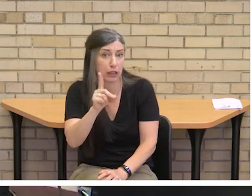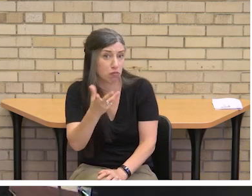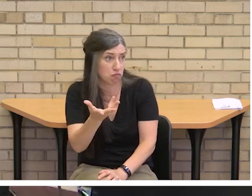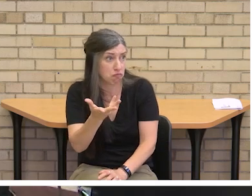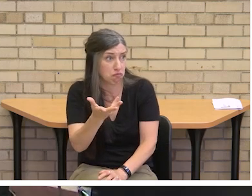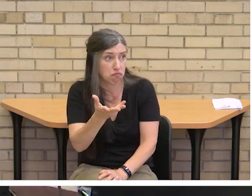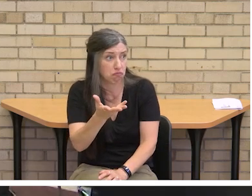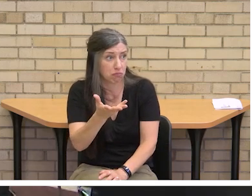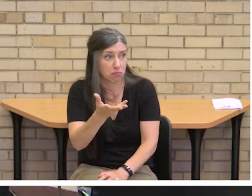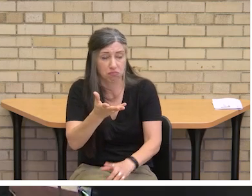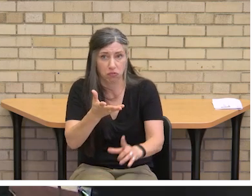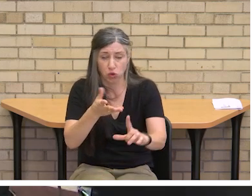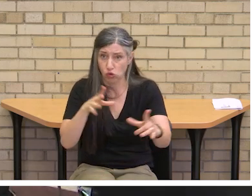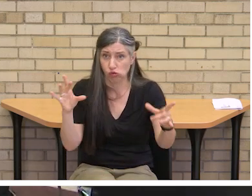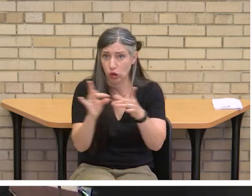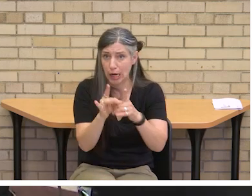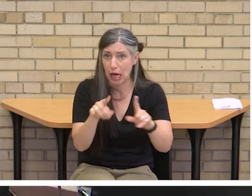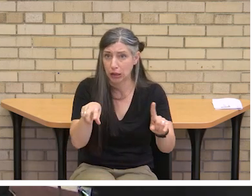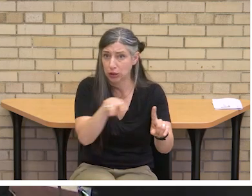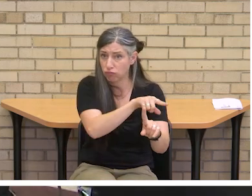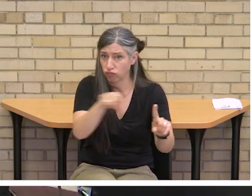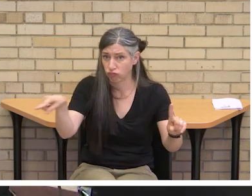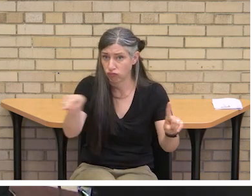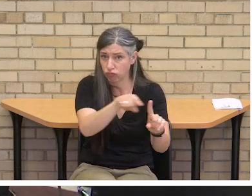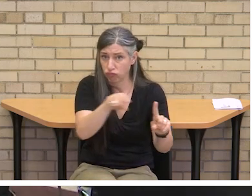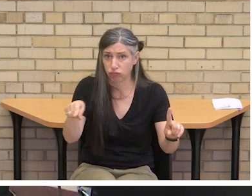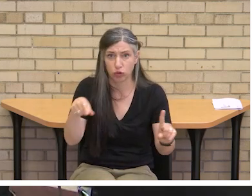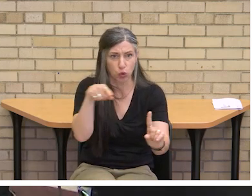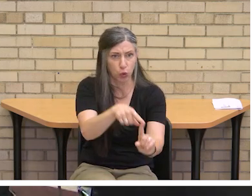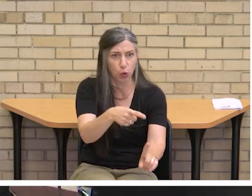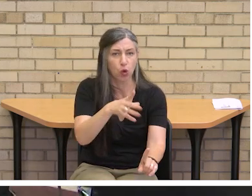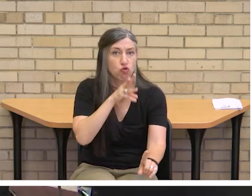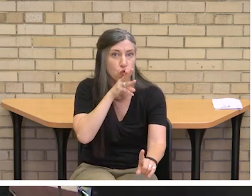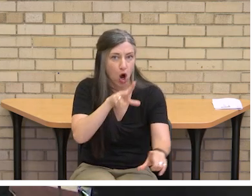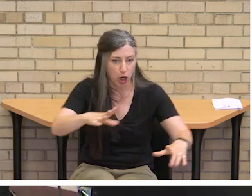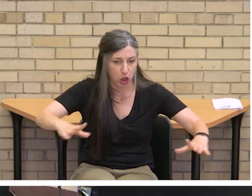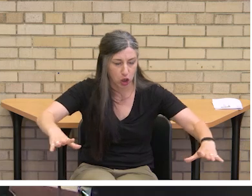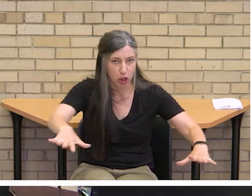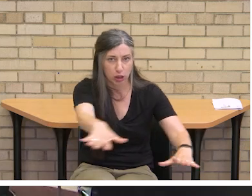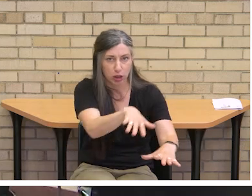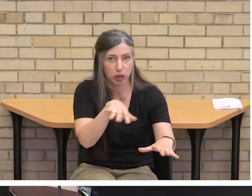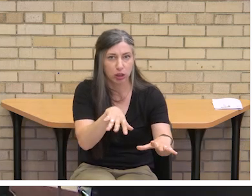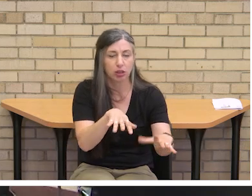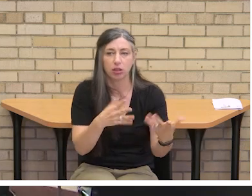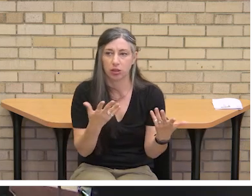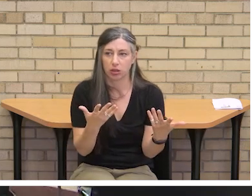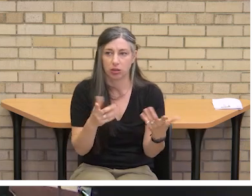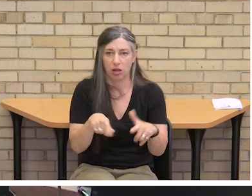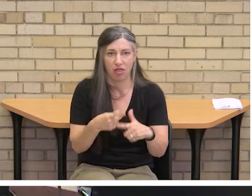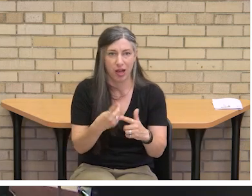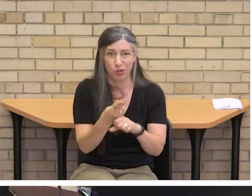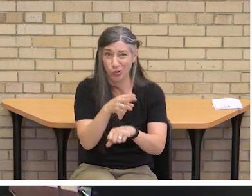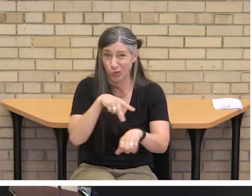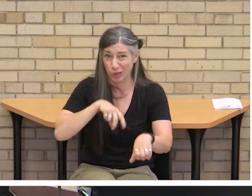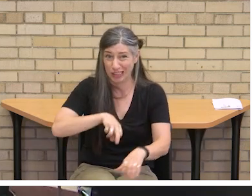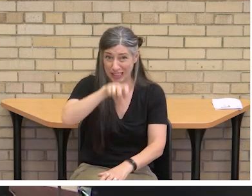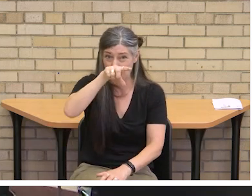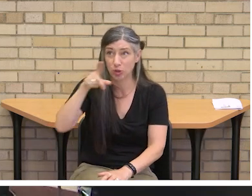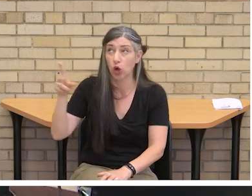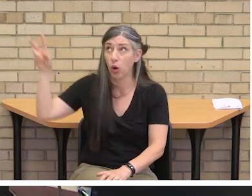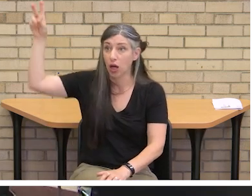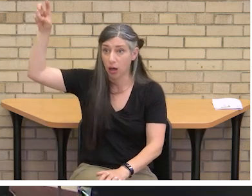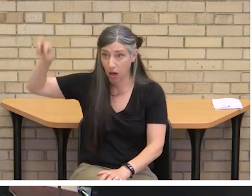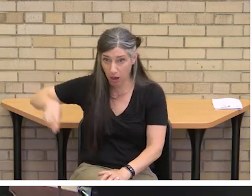going straight down to the pond, and then taking the steps that exist on the other